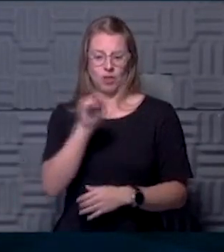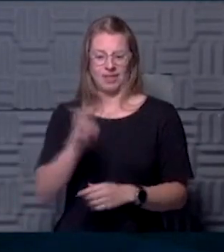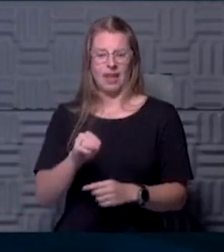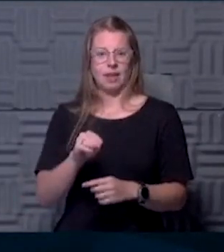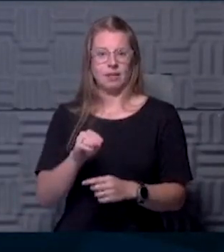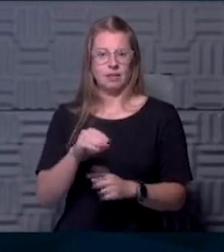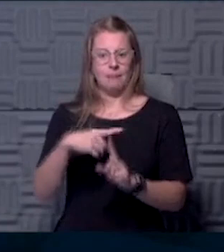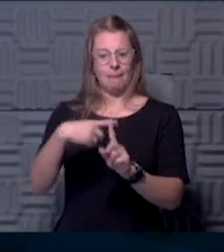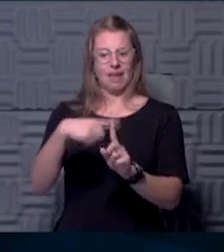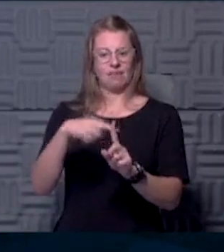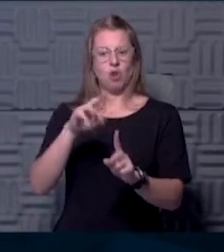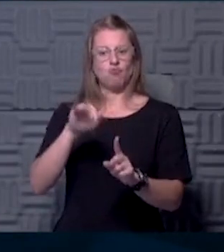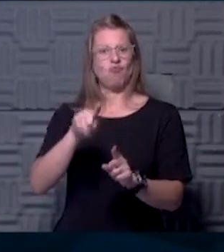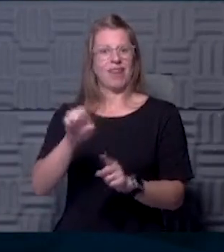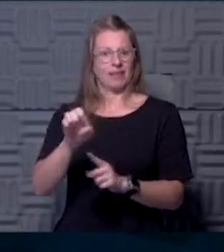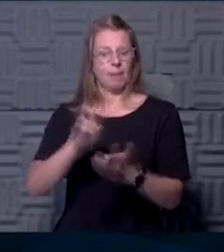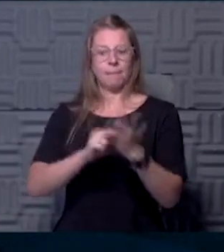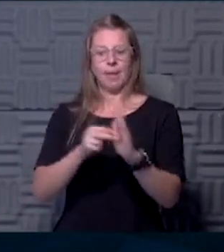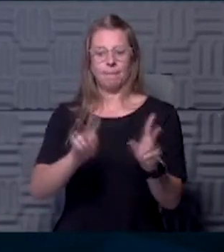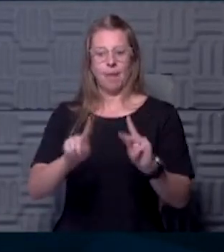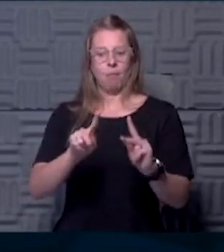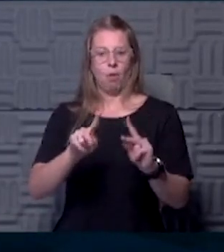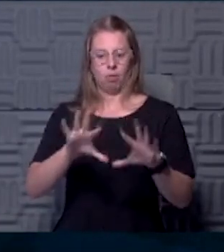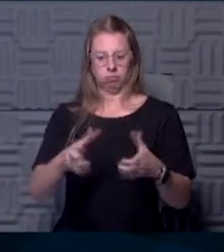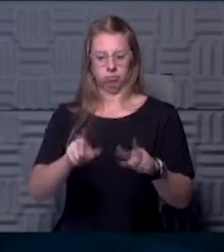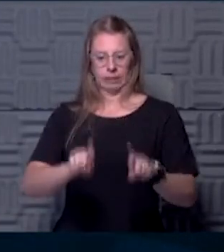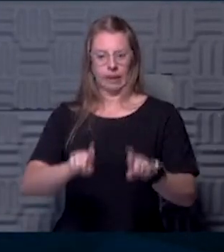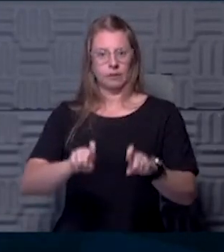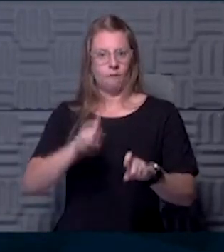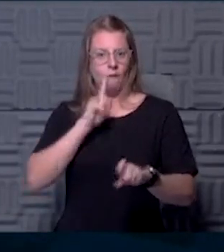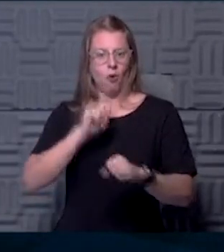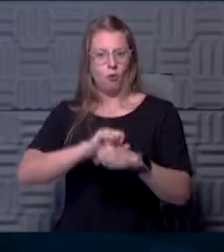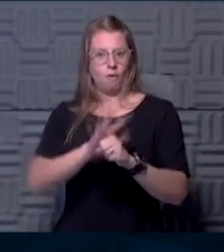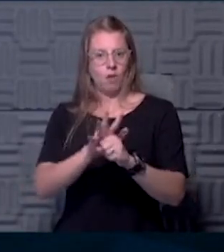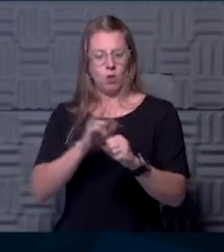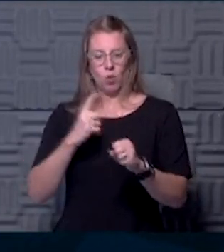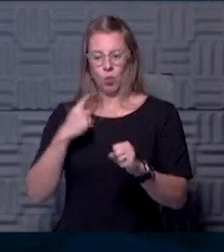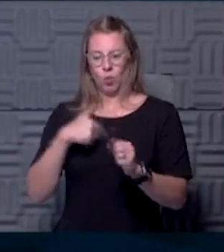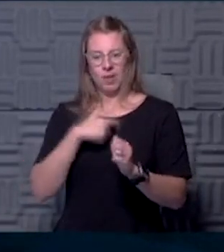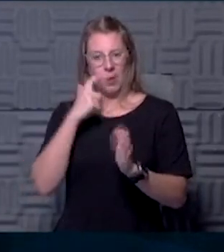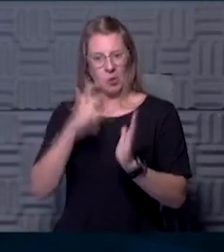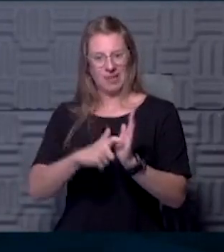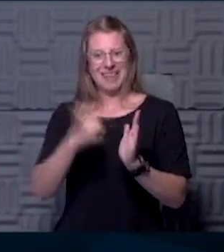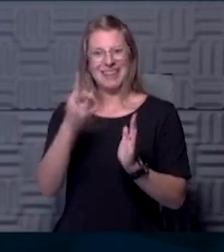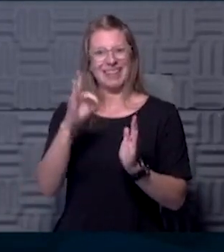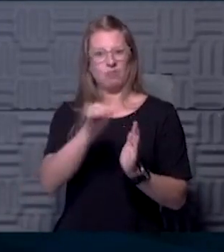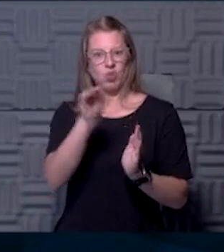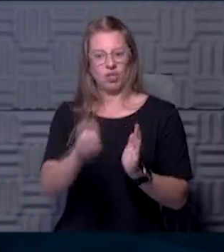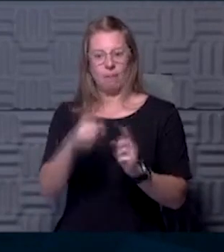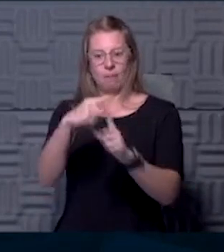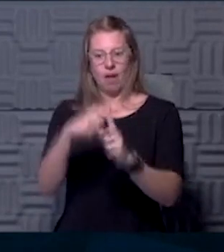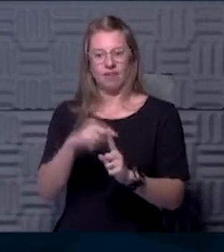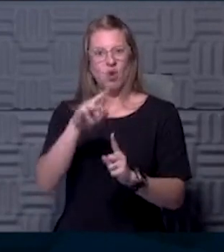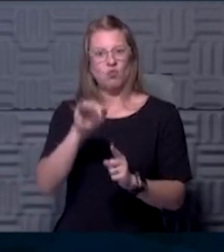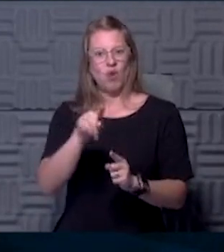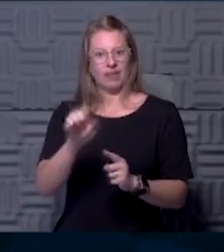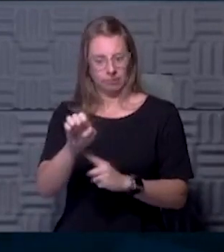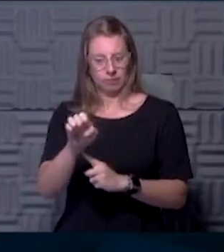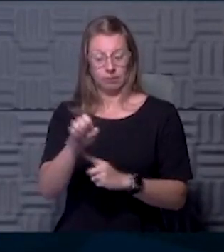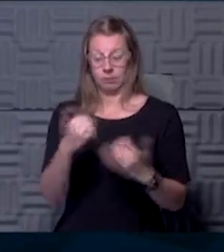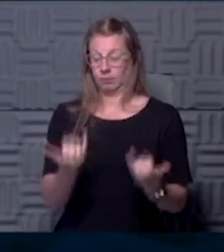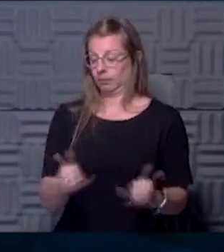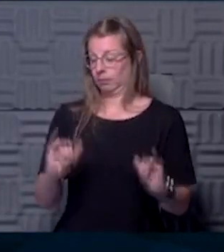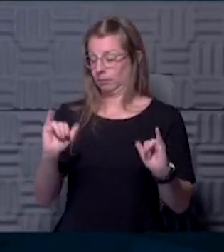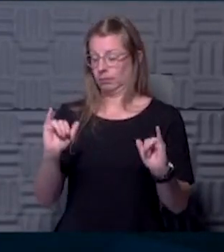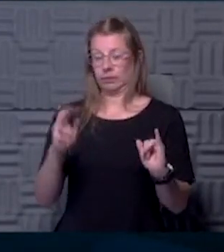rate. So of the people who we test for COVID, we're seeing about a 19% positivity rate, and that's still